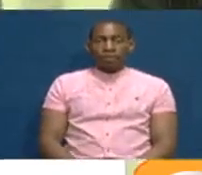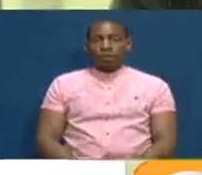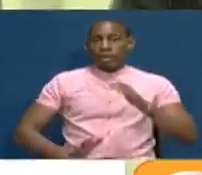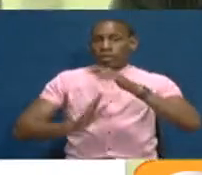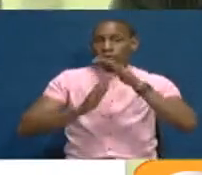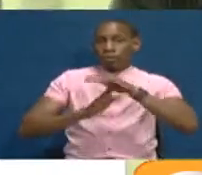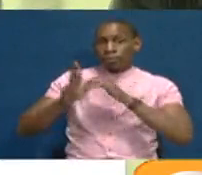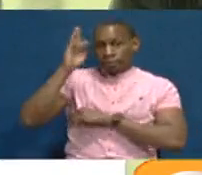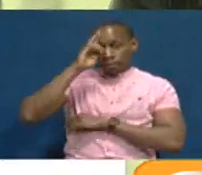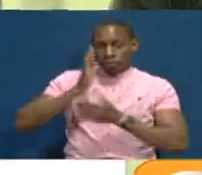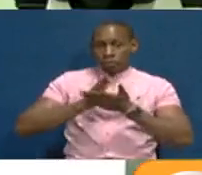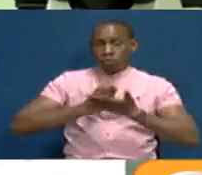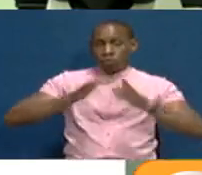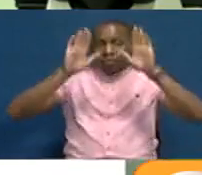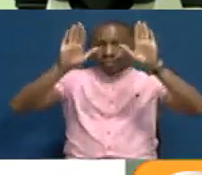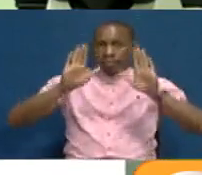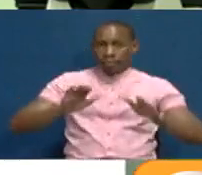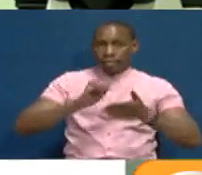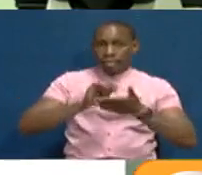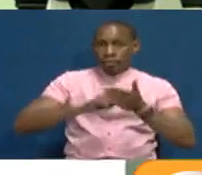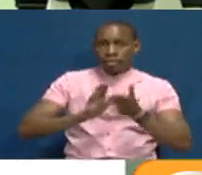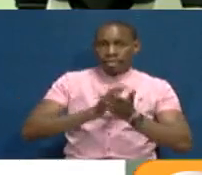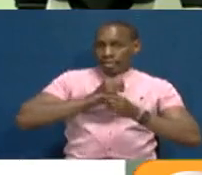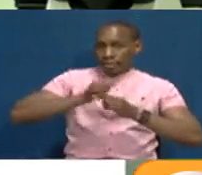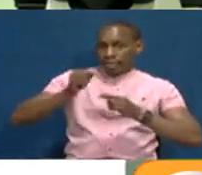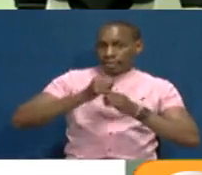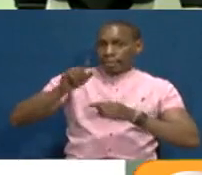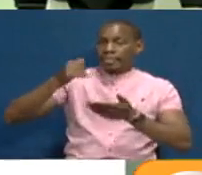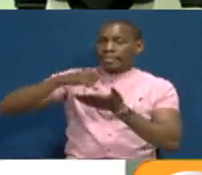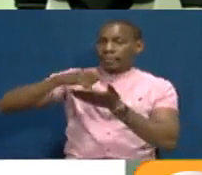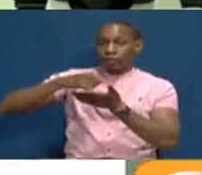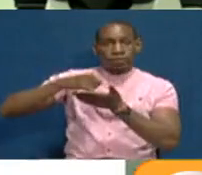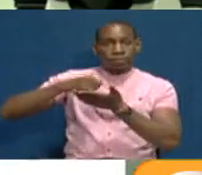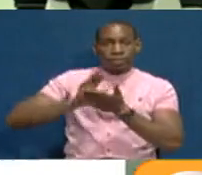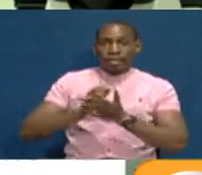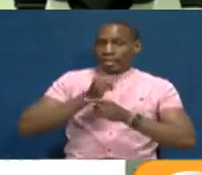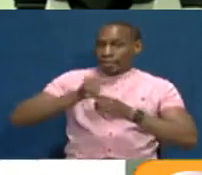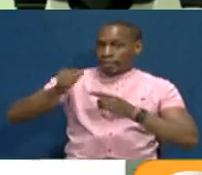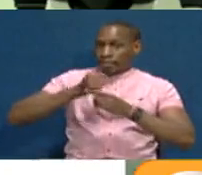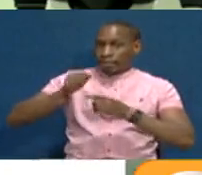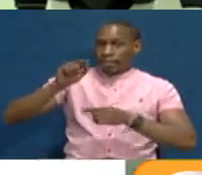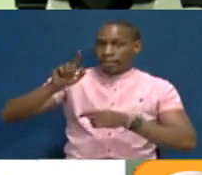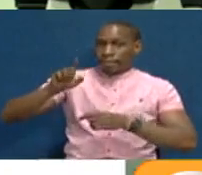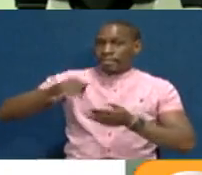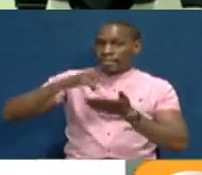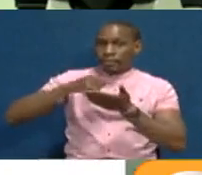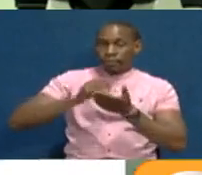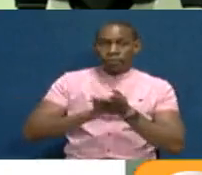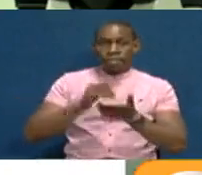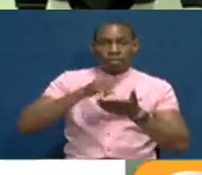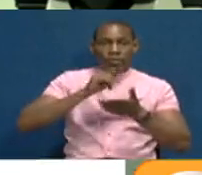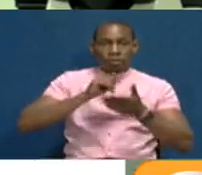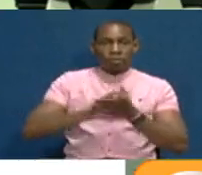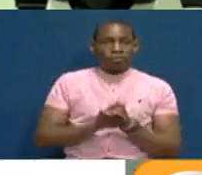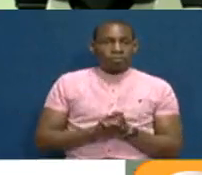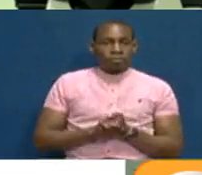factor that is important, that the sperms must be present. The sperms must be present in good